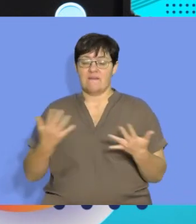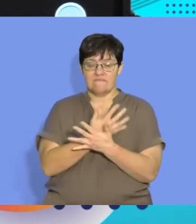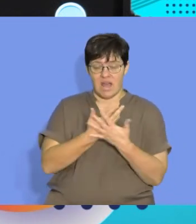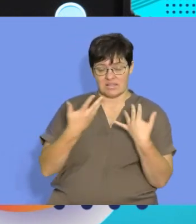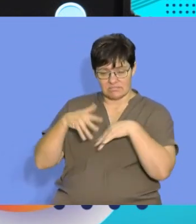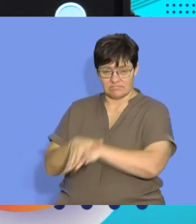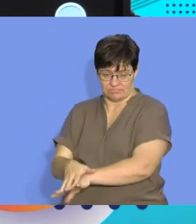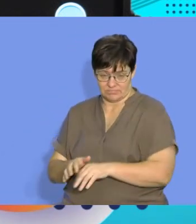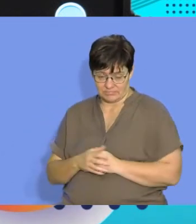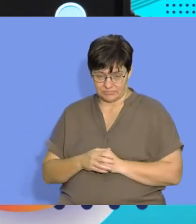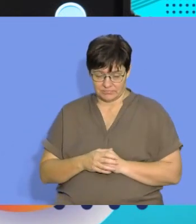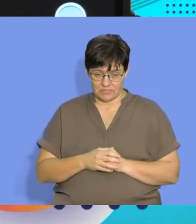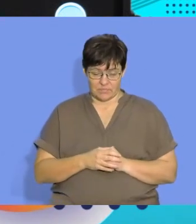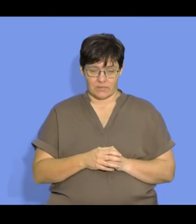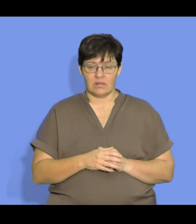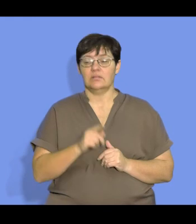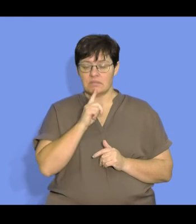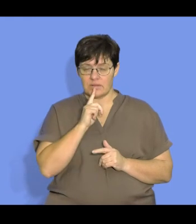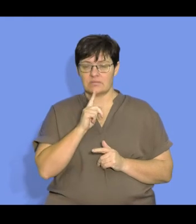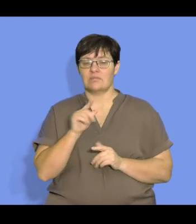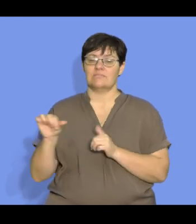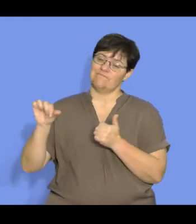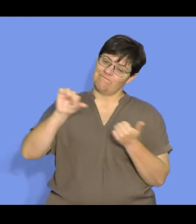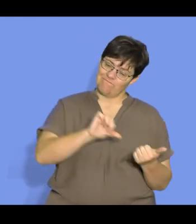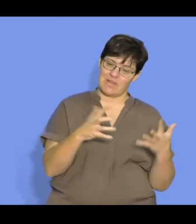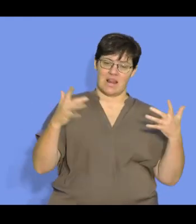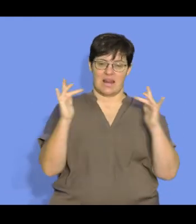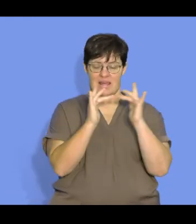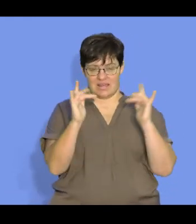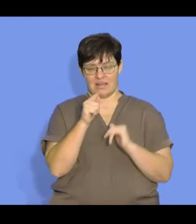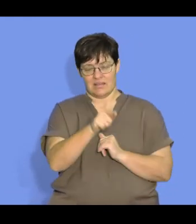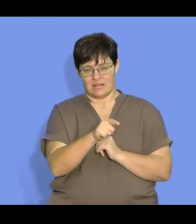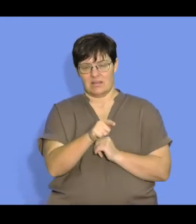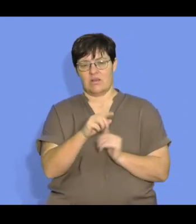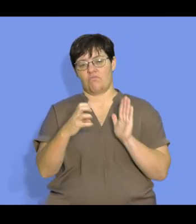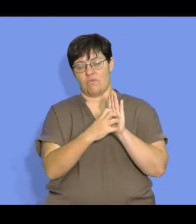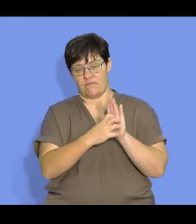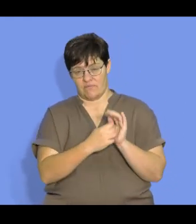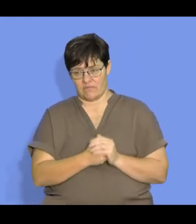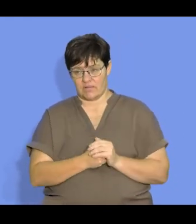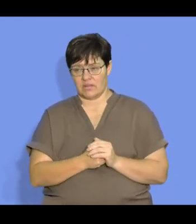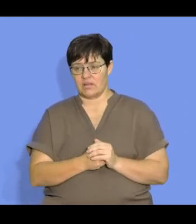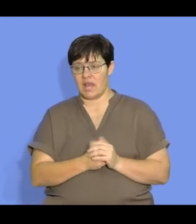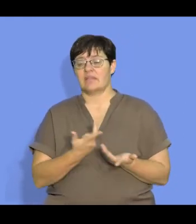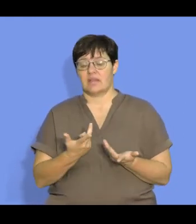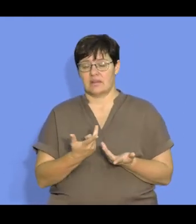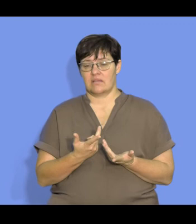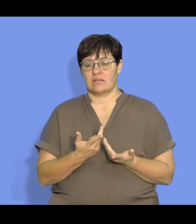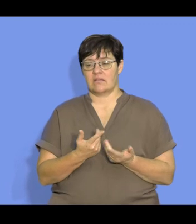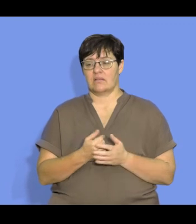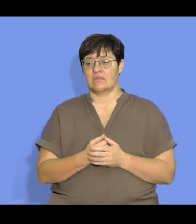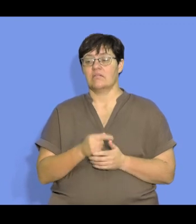reaction. So you need to bring that back and link it to the graphs. And obviously, for rates